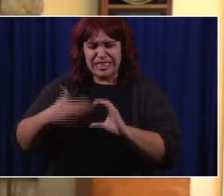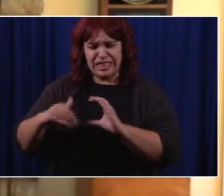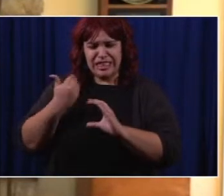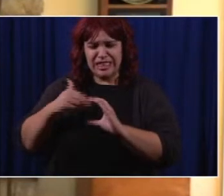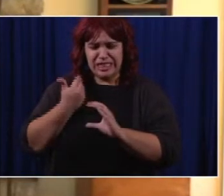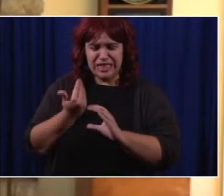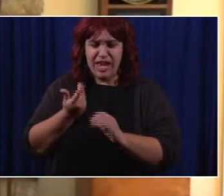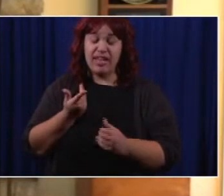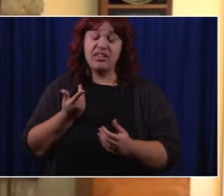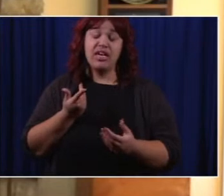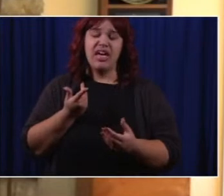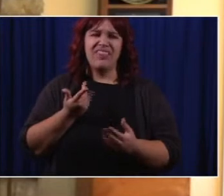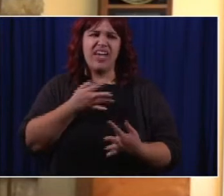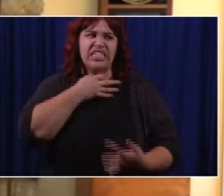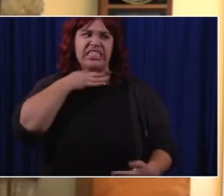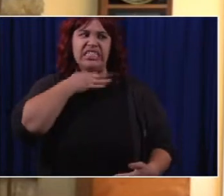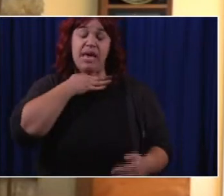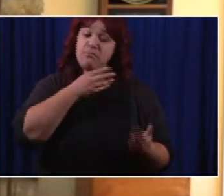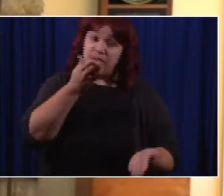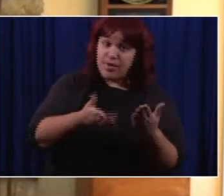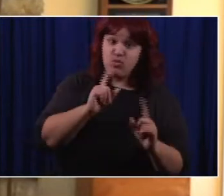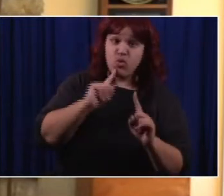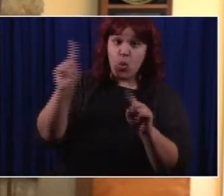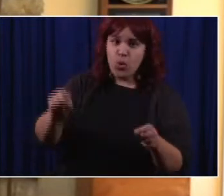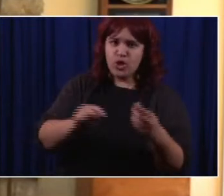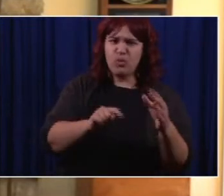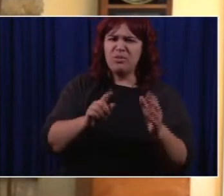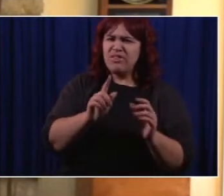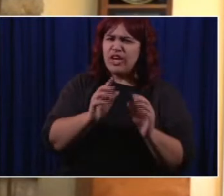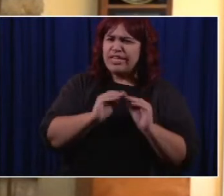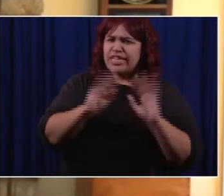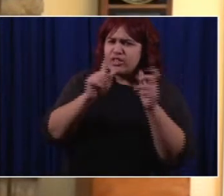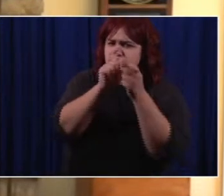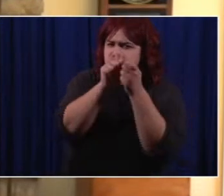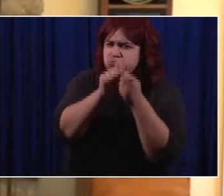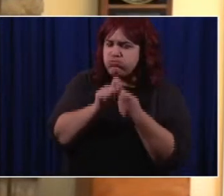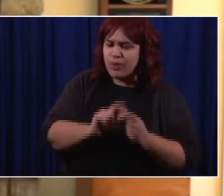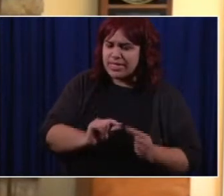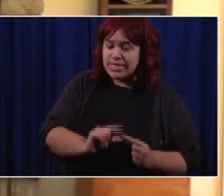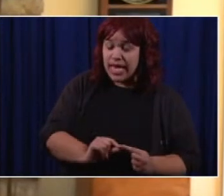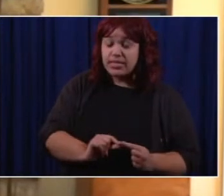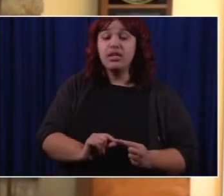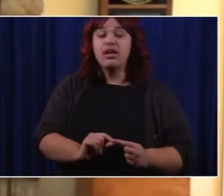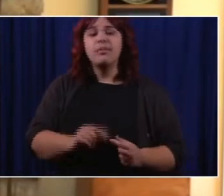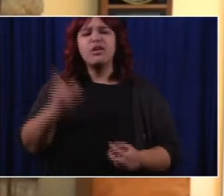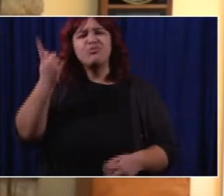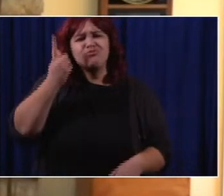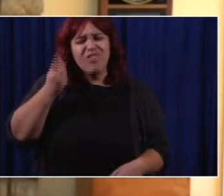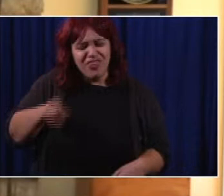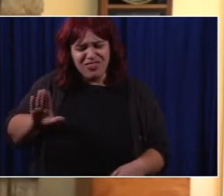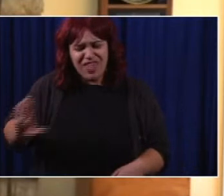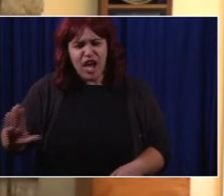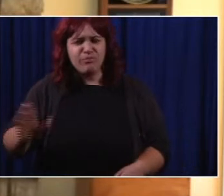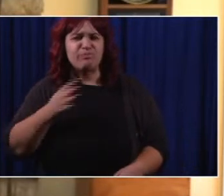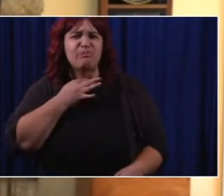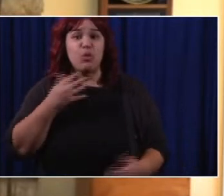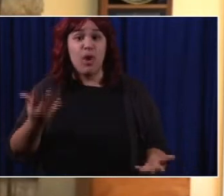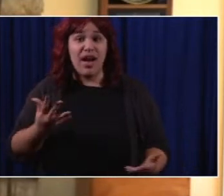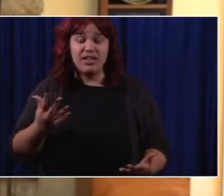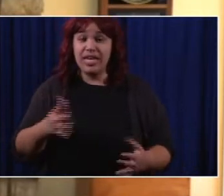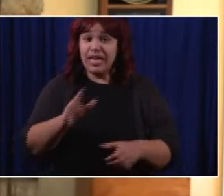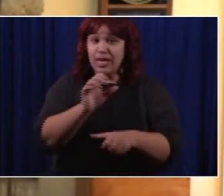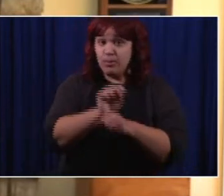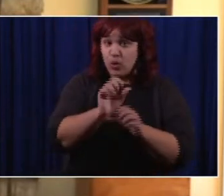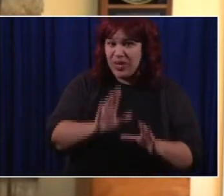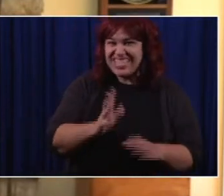will contain all this, but when you say employees and customers have to be wearing masks, are there still going to be